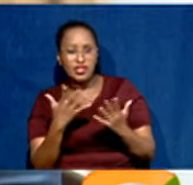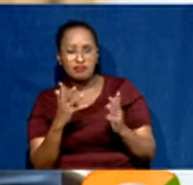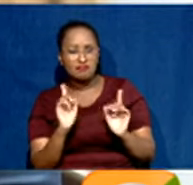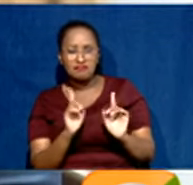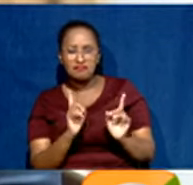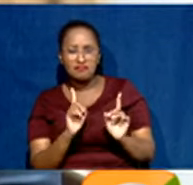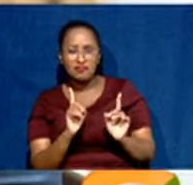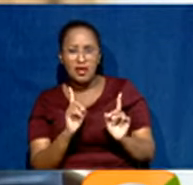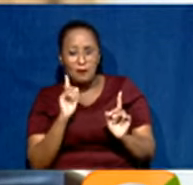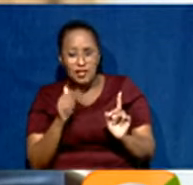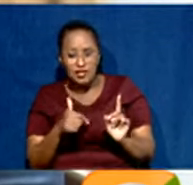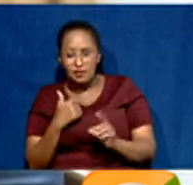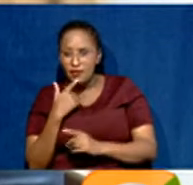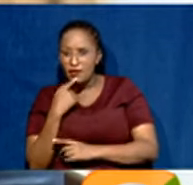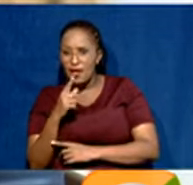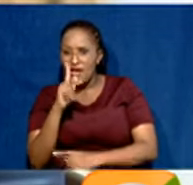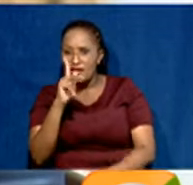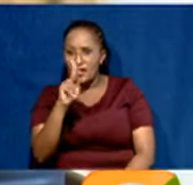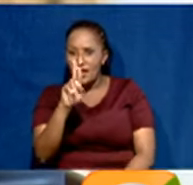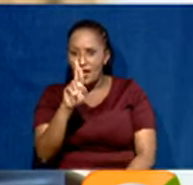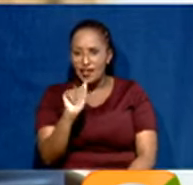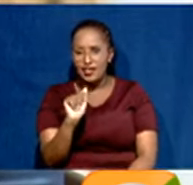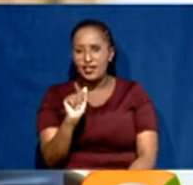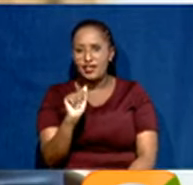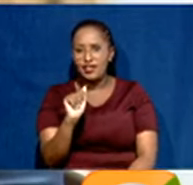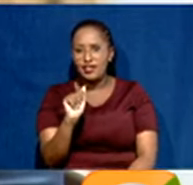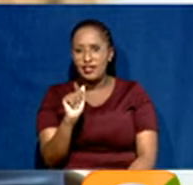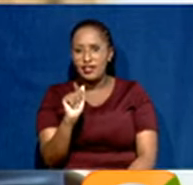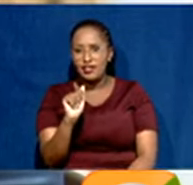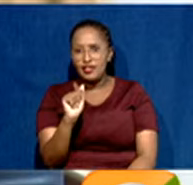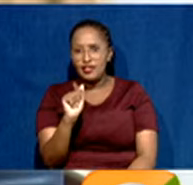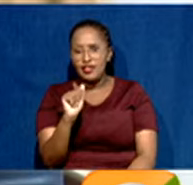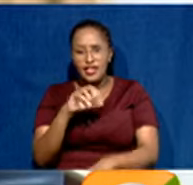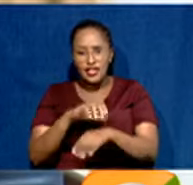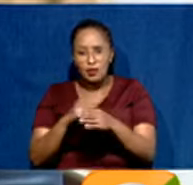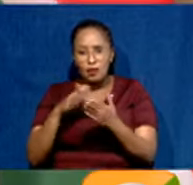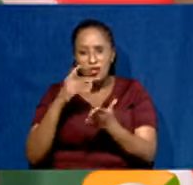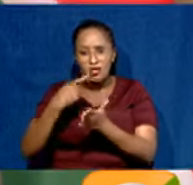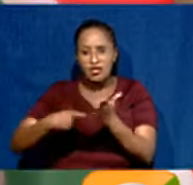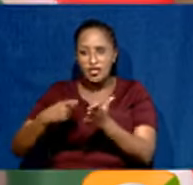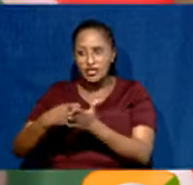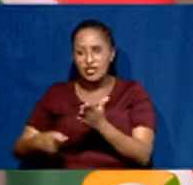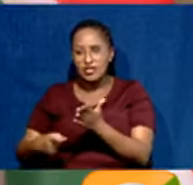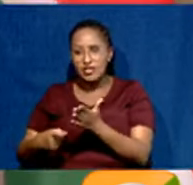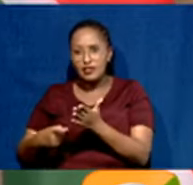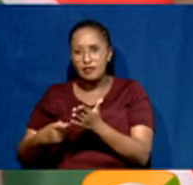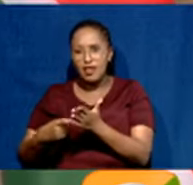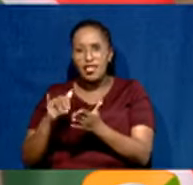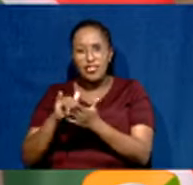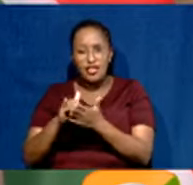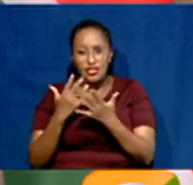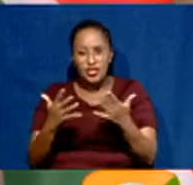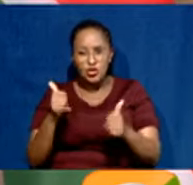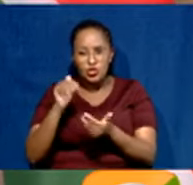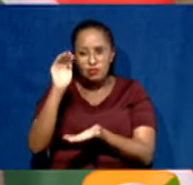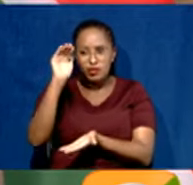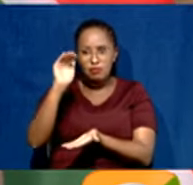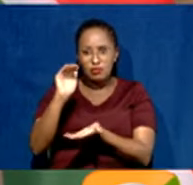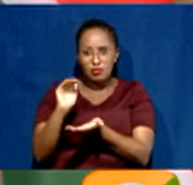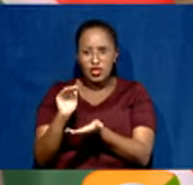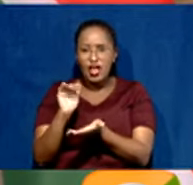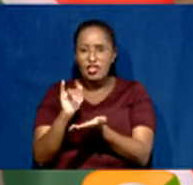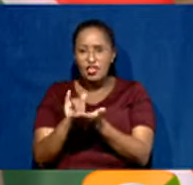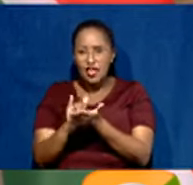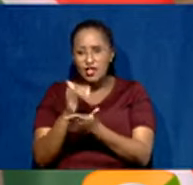That's not the correct position. I am telling you... KRA is reporting, more Mr. and more, President. Exactly. So why I'm telling you, the quantities that have gone down